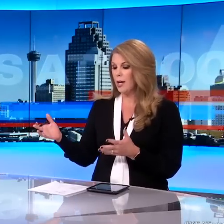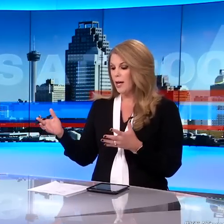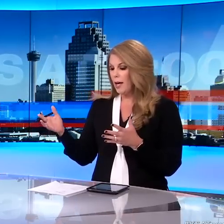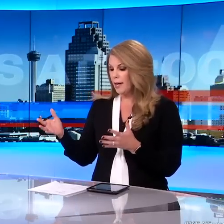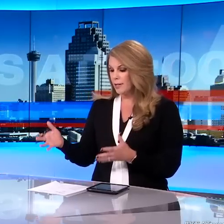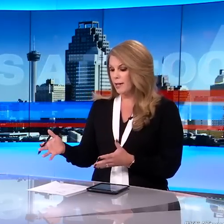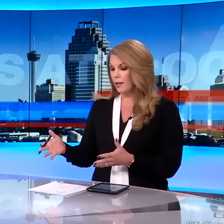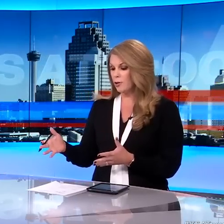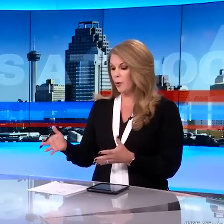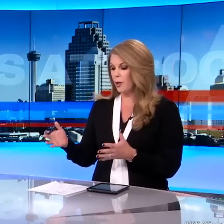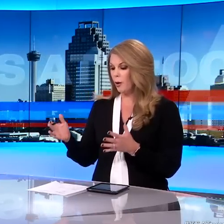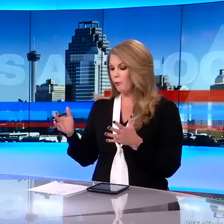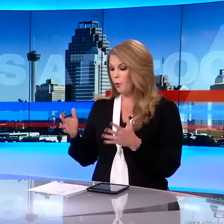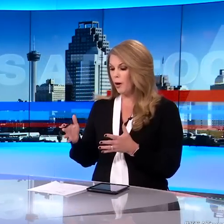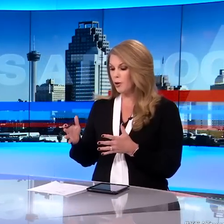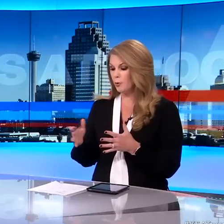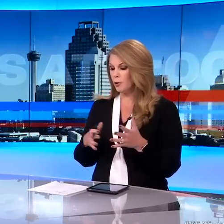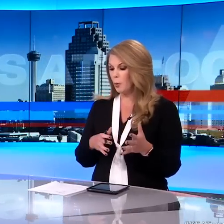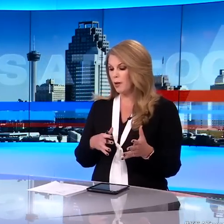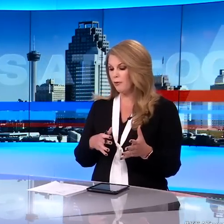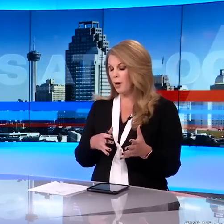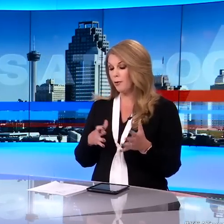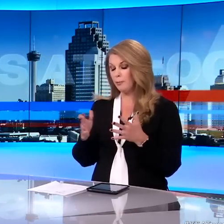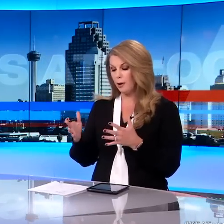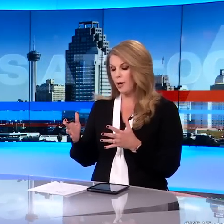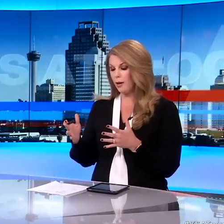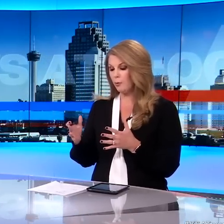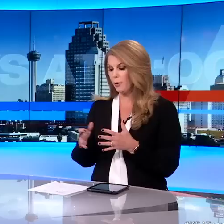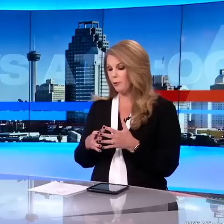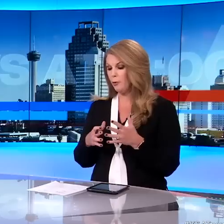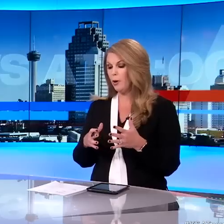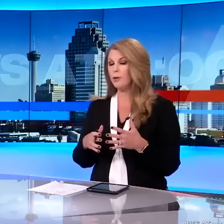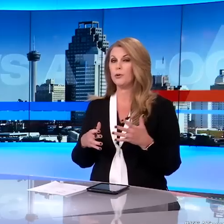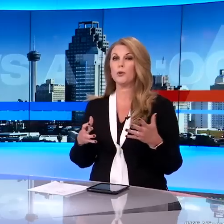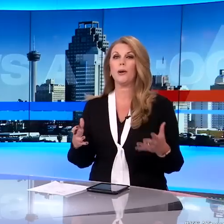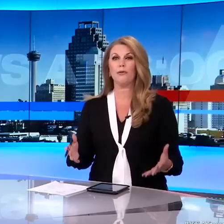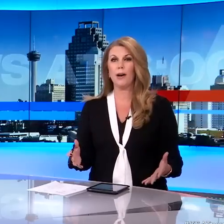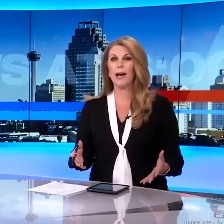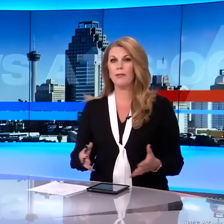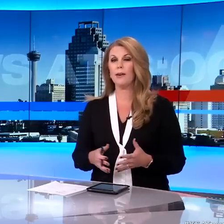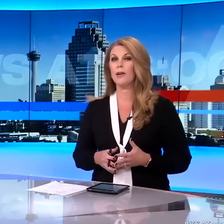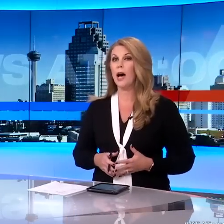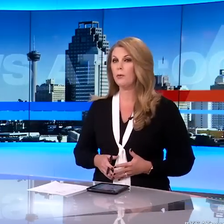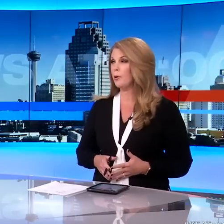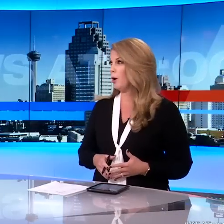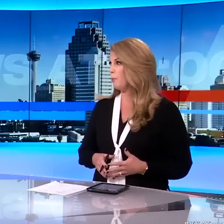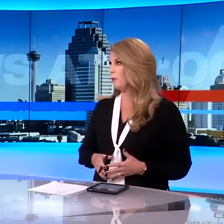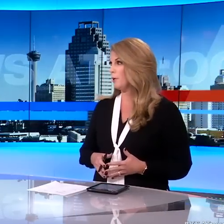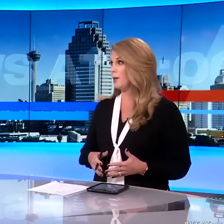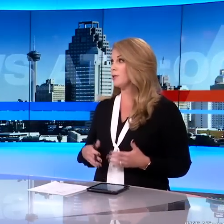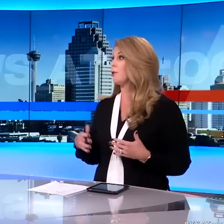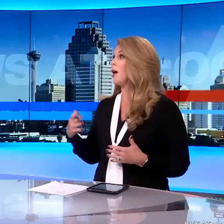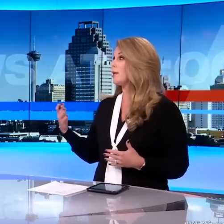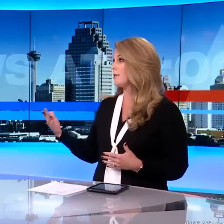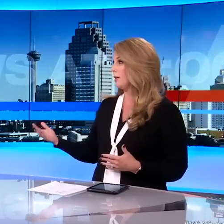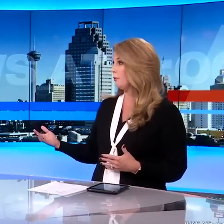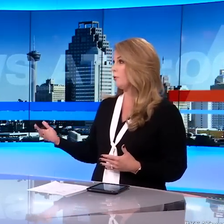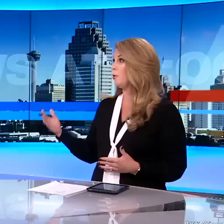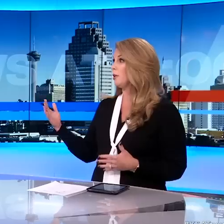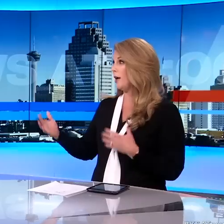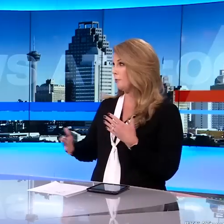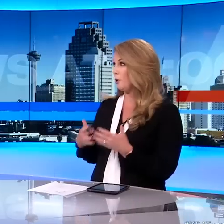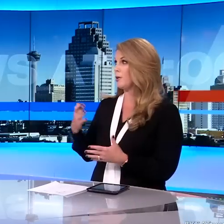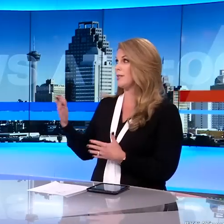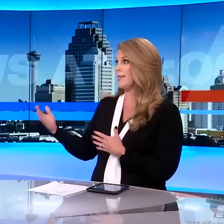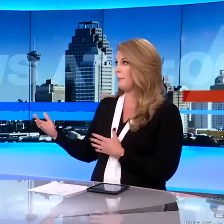bars in San Antonio, 425 or in Bexar County rather, 425 have not reopened because they're not selling